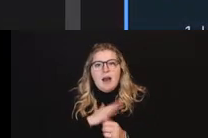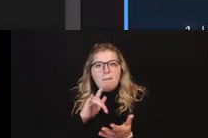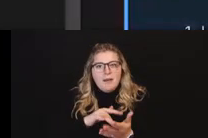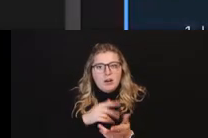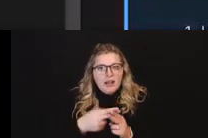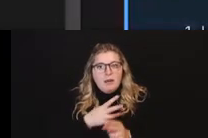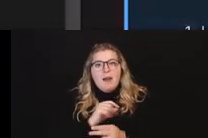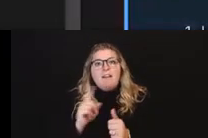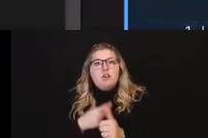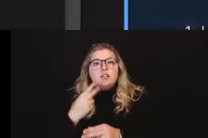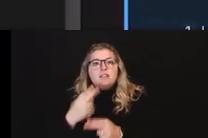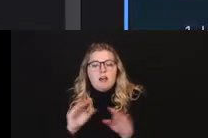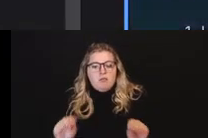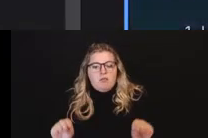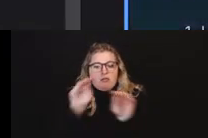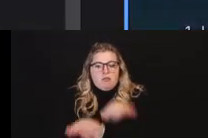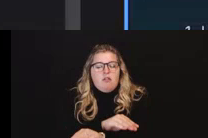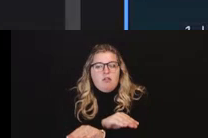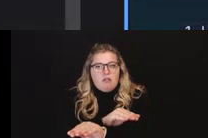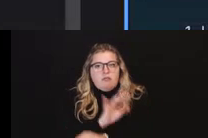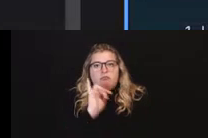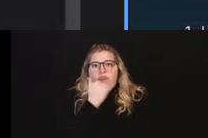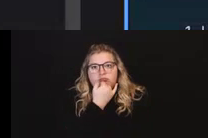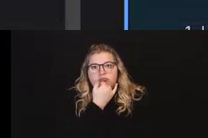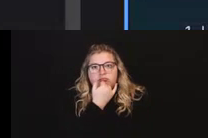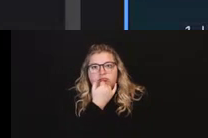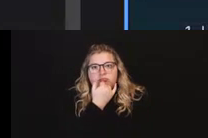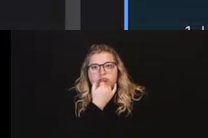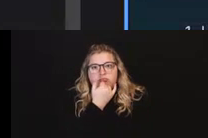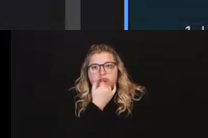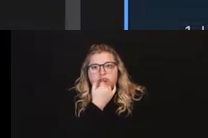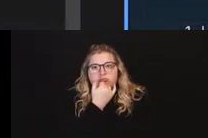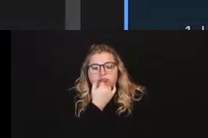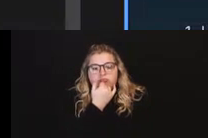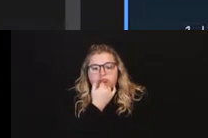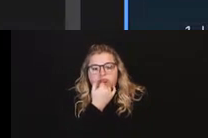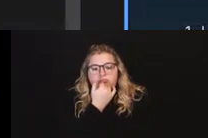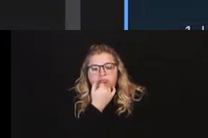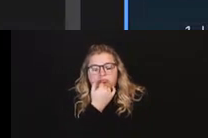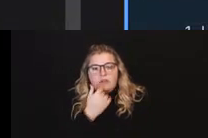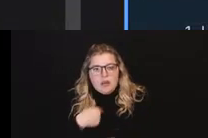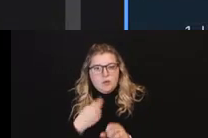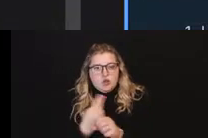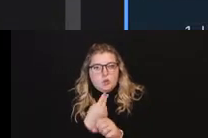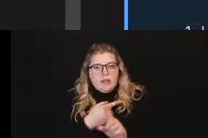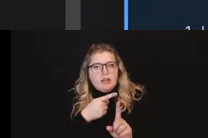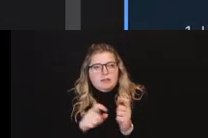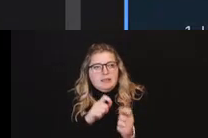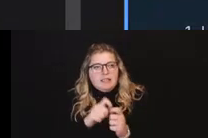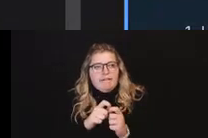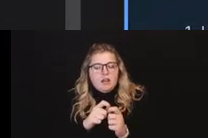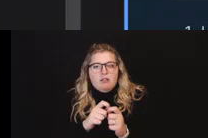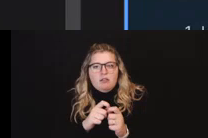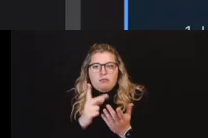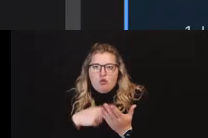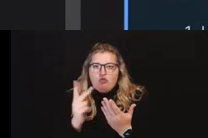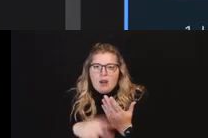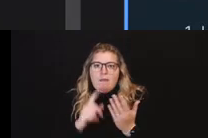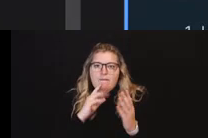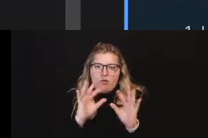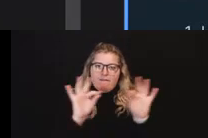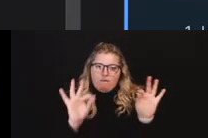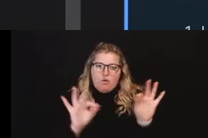first name. It put those in the wrong two, like it swapped those when I was using this form filler. And it